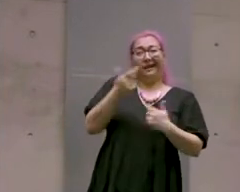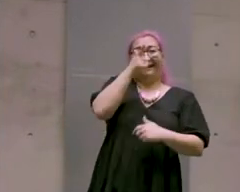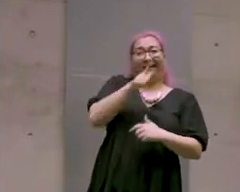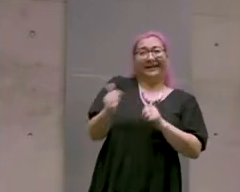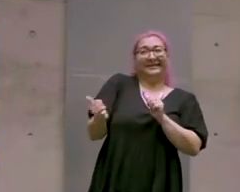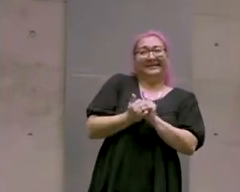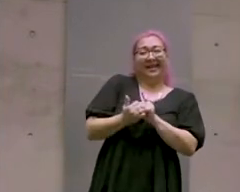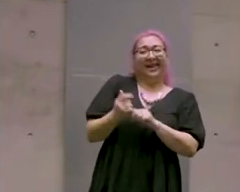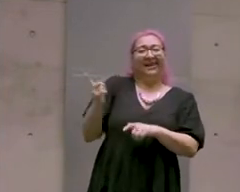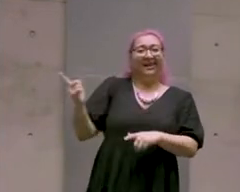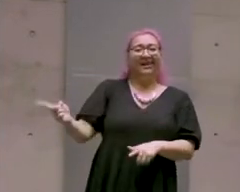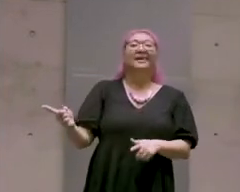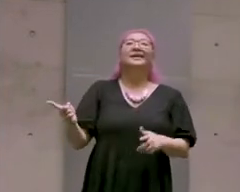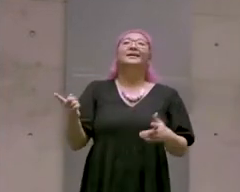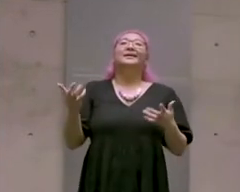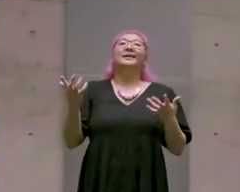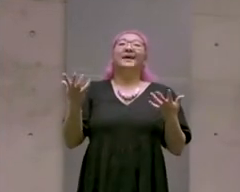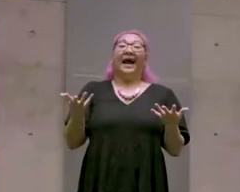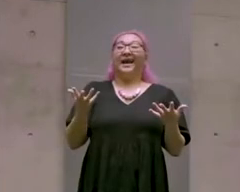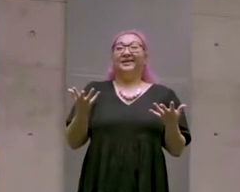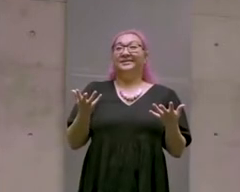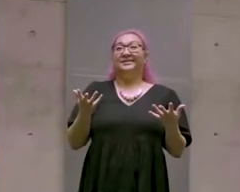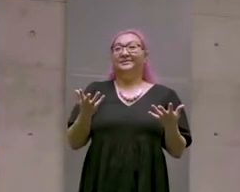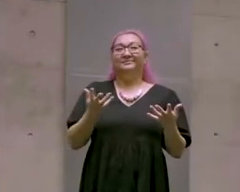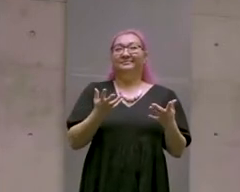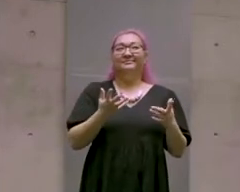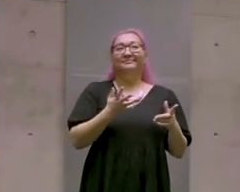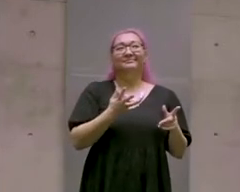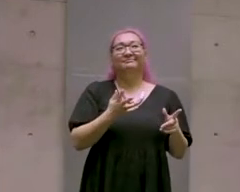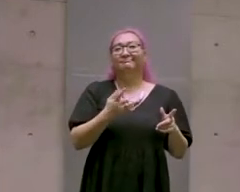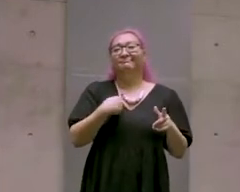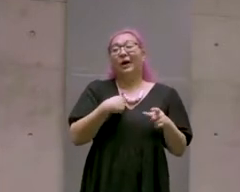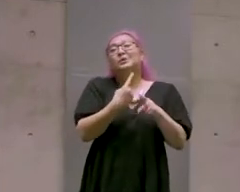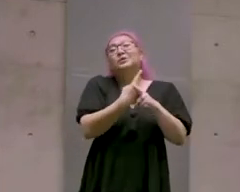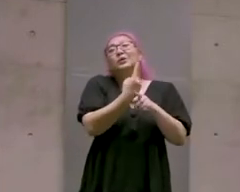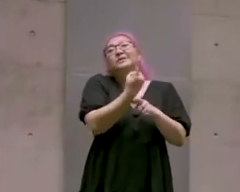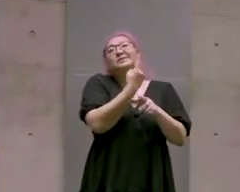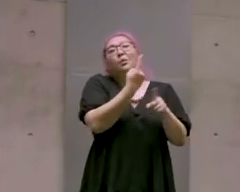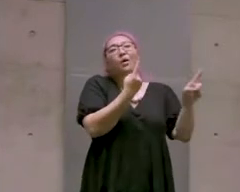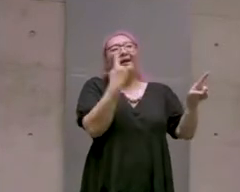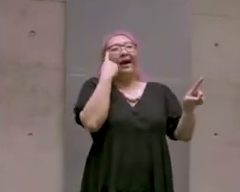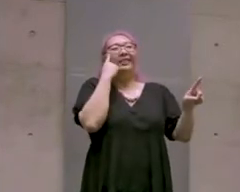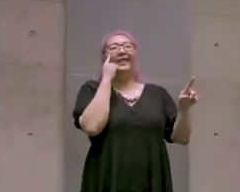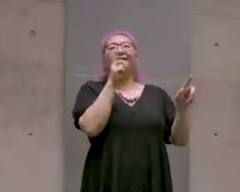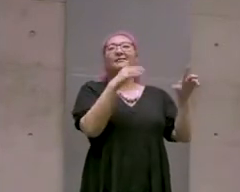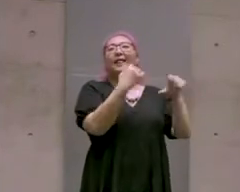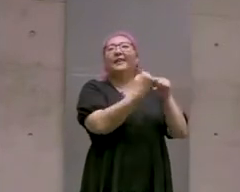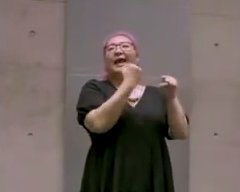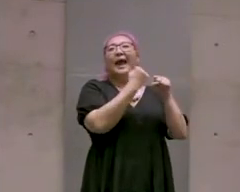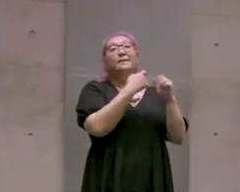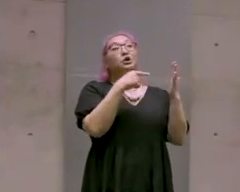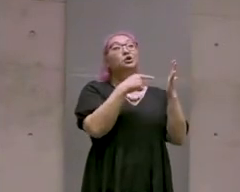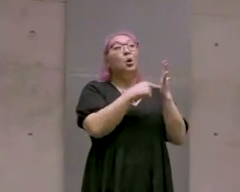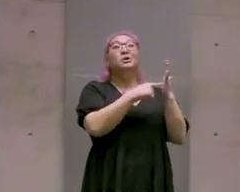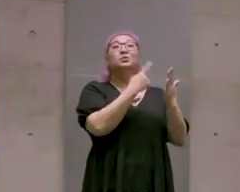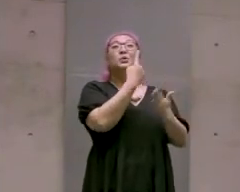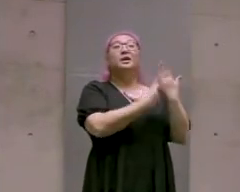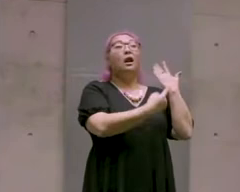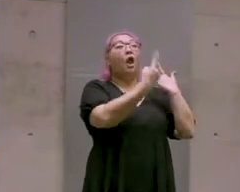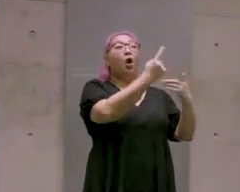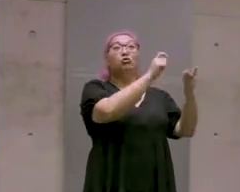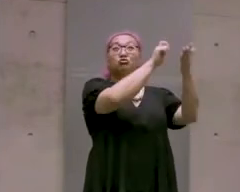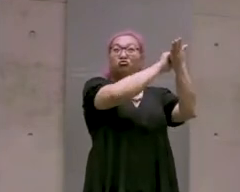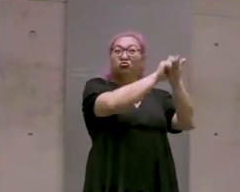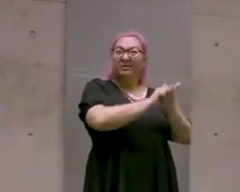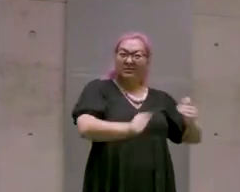He was just amazing. And let's be honest, I think Thomas was, I was saying to someone earlier, like, I don't think Thomas Was Alone is an incredibly well-written game. I